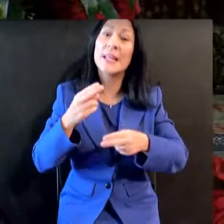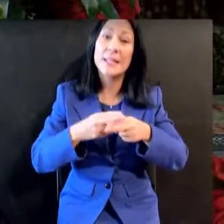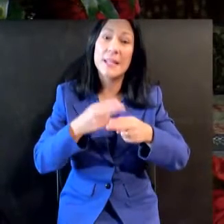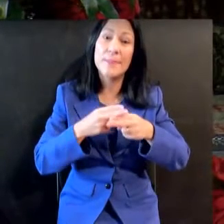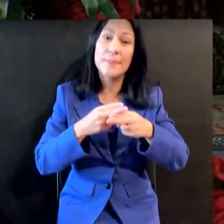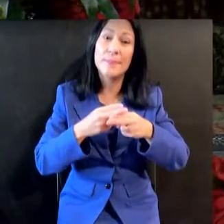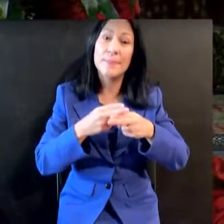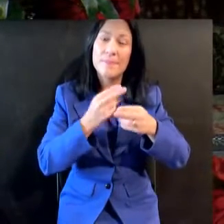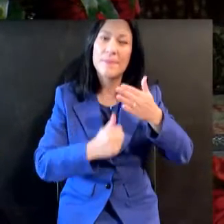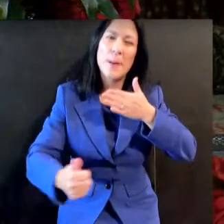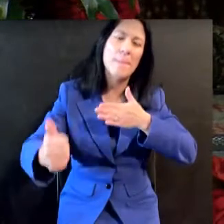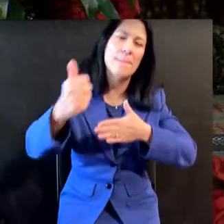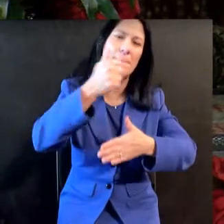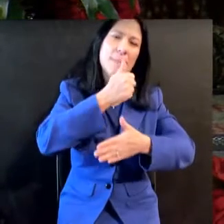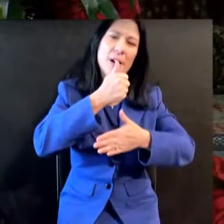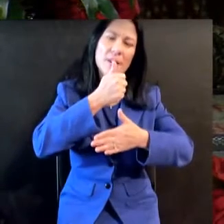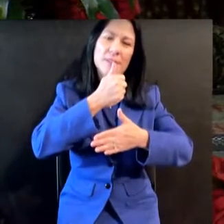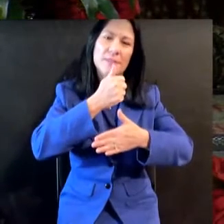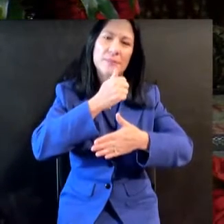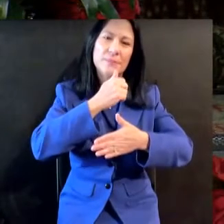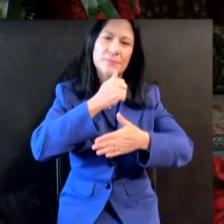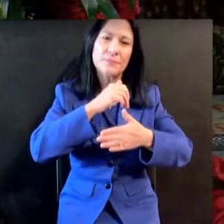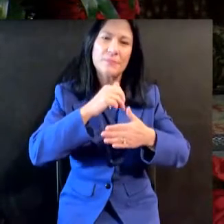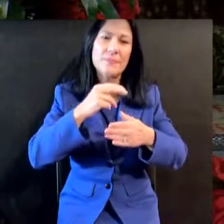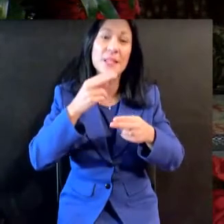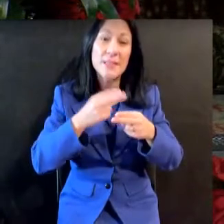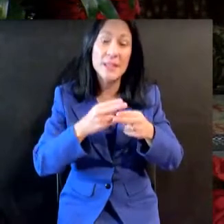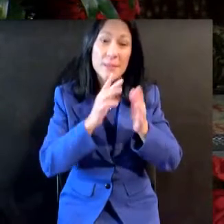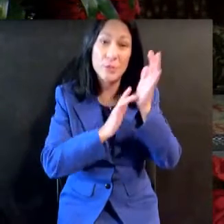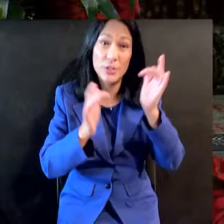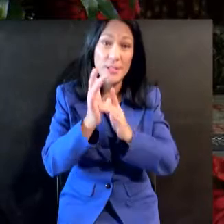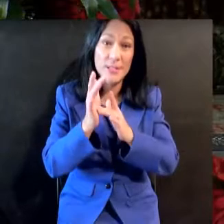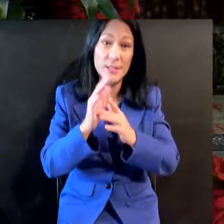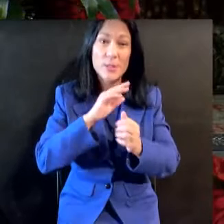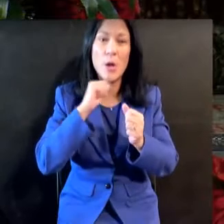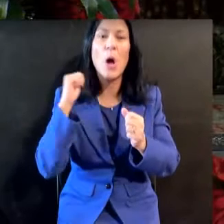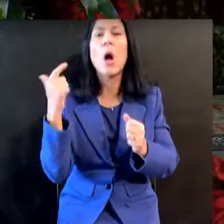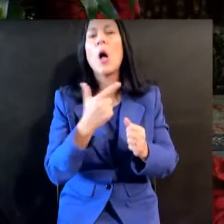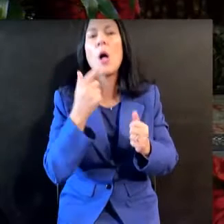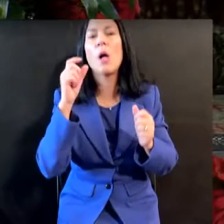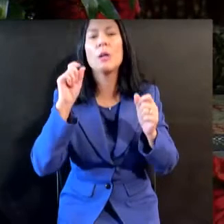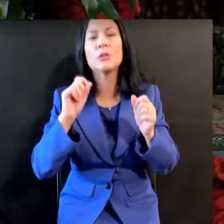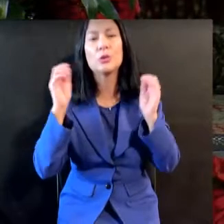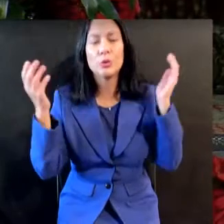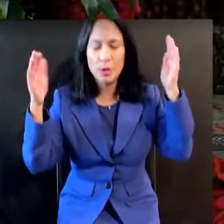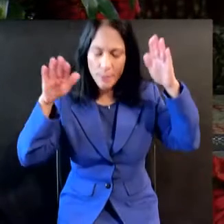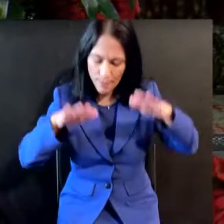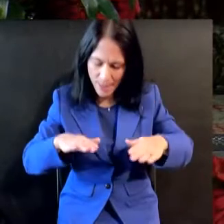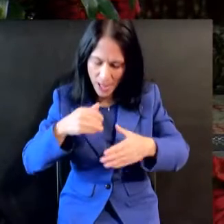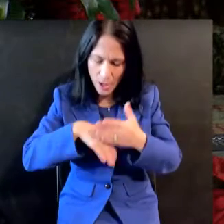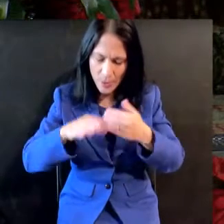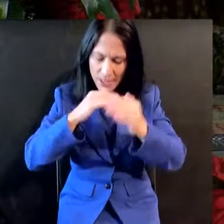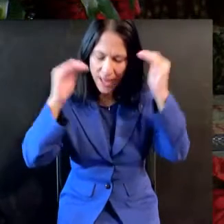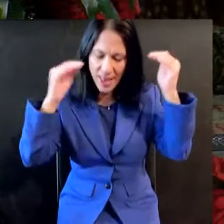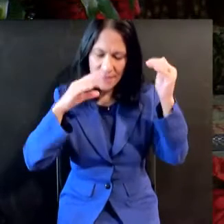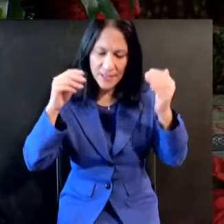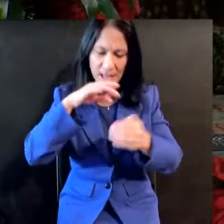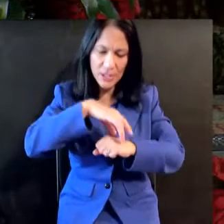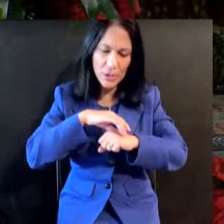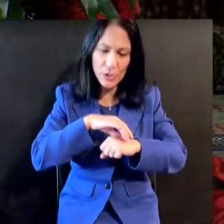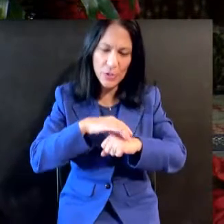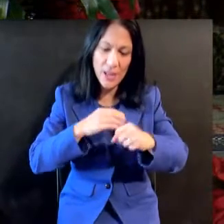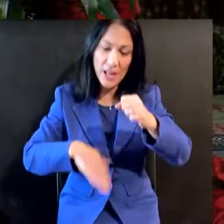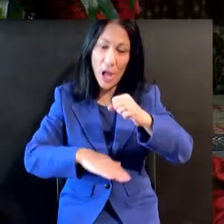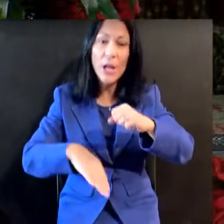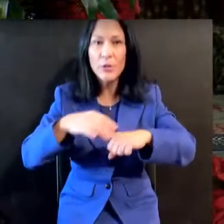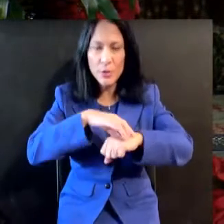names, that at the name of Jesus every knee should bow in heaven and on earth and under the earth, and every